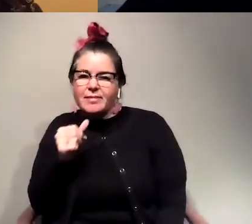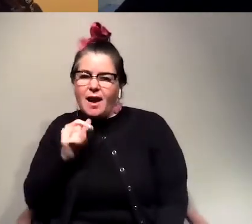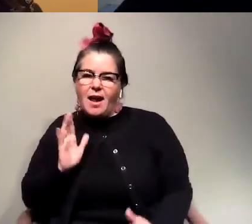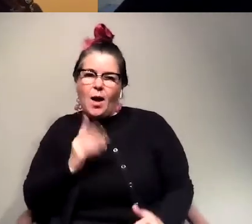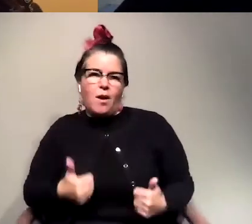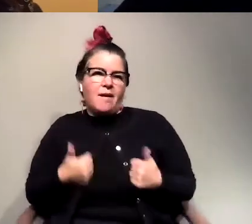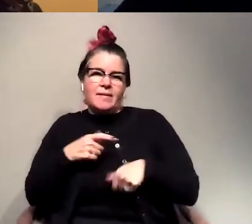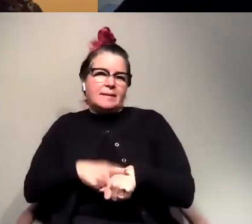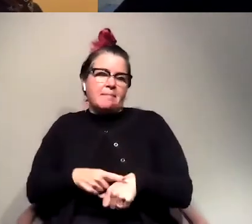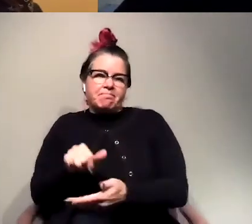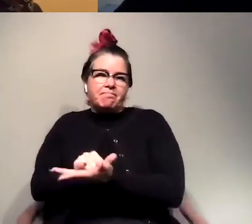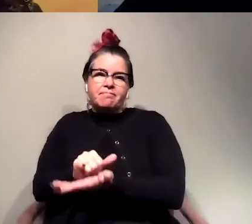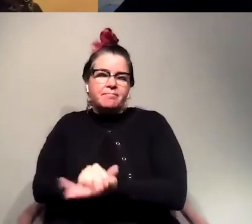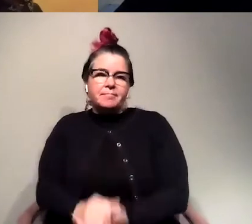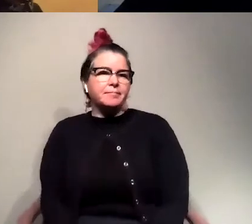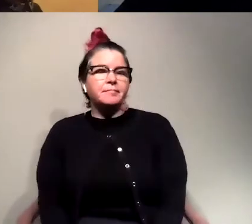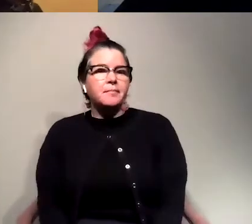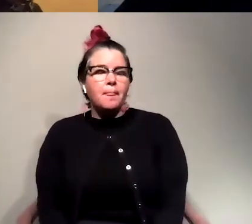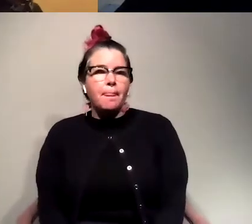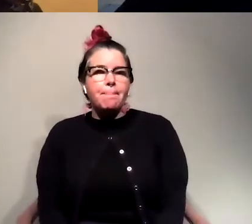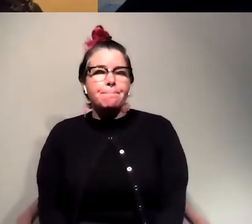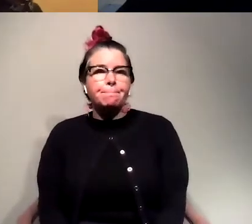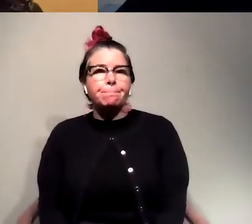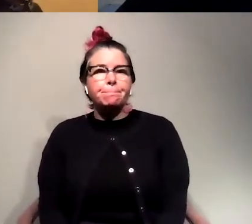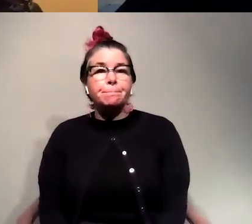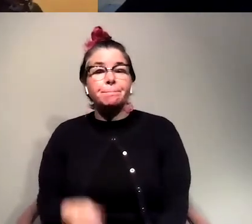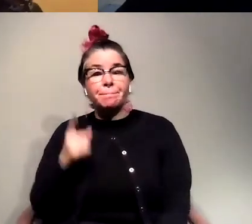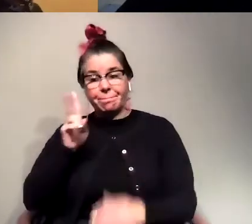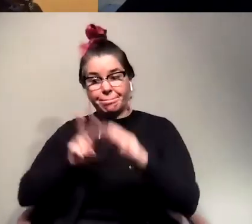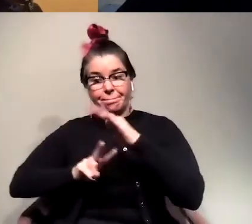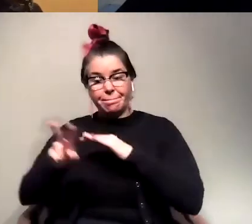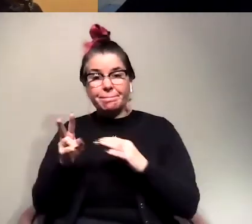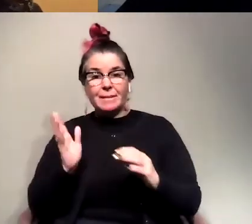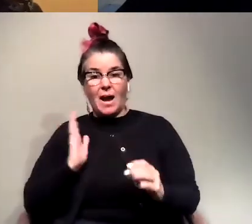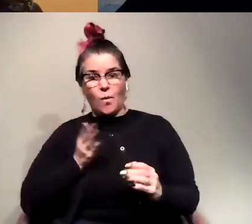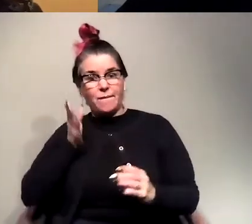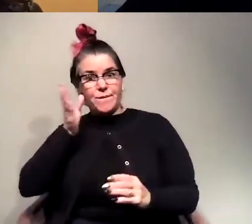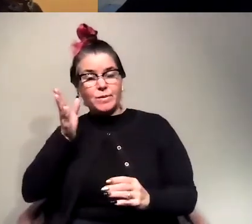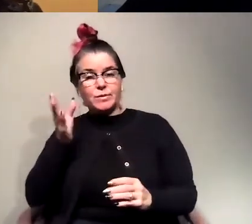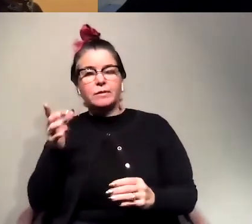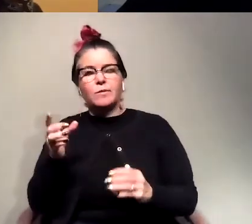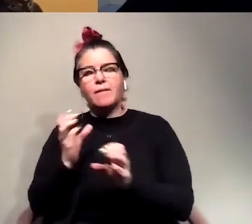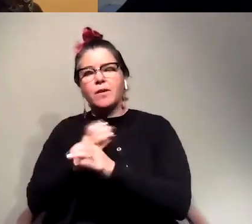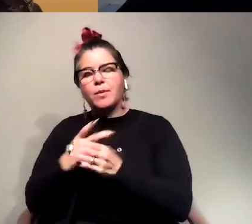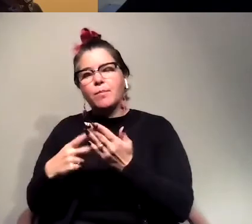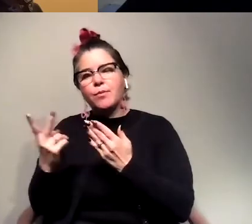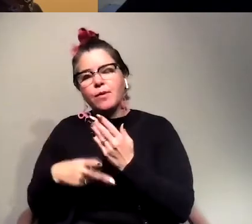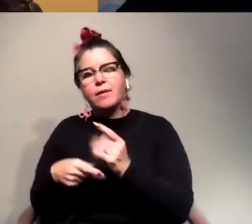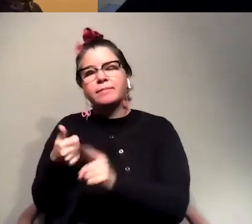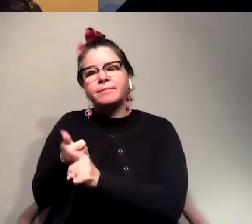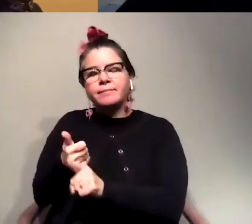lifetimes. So I think for the foreseeable future, we're going to have these computer programs that